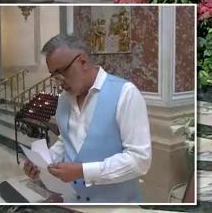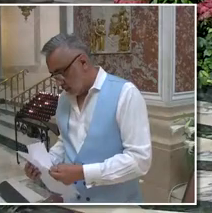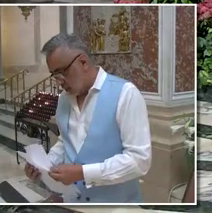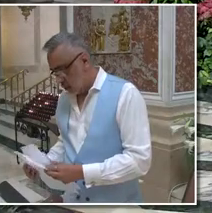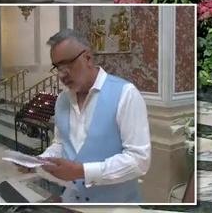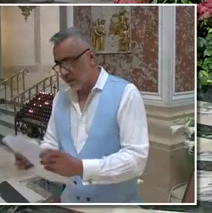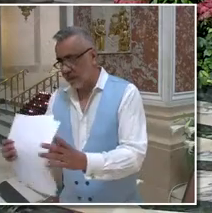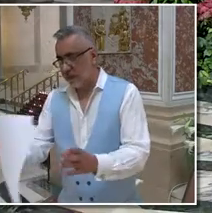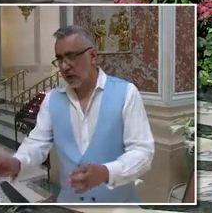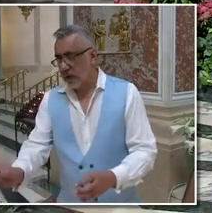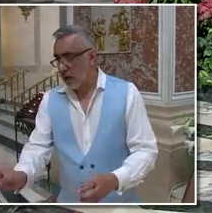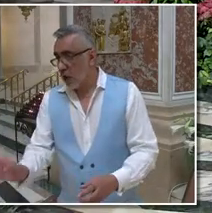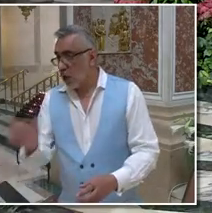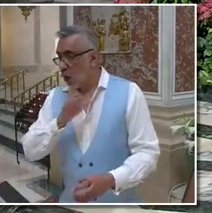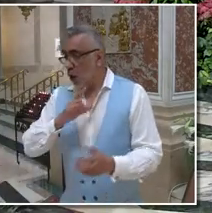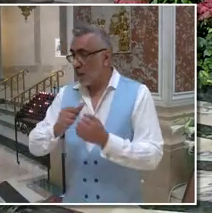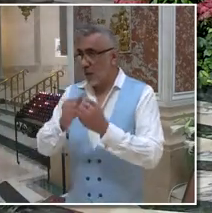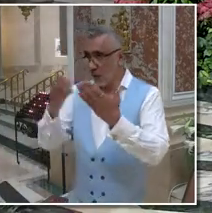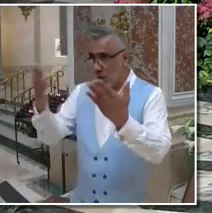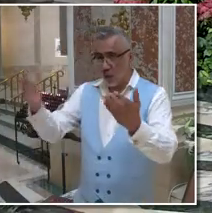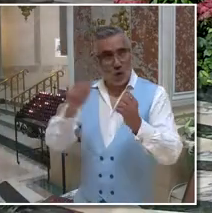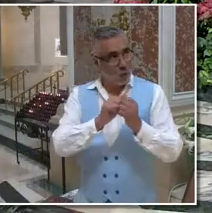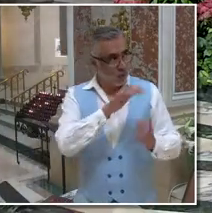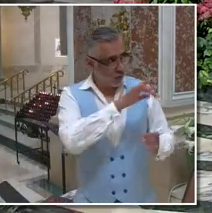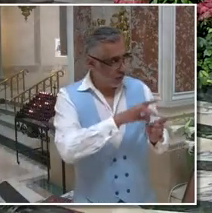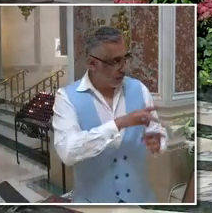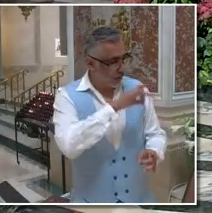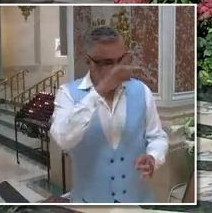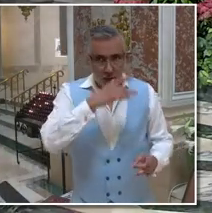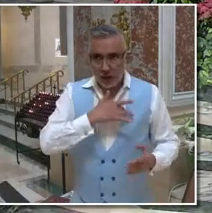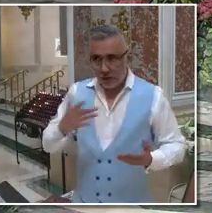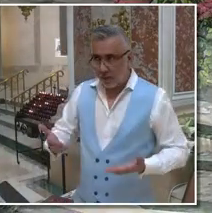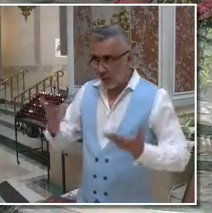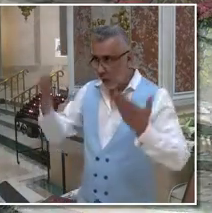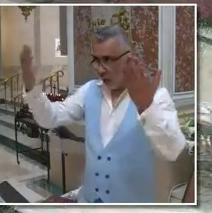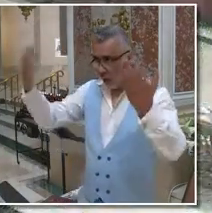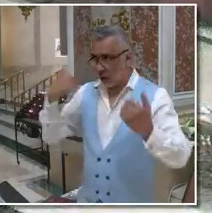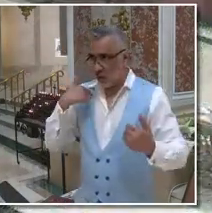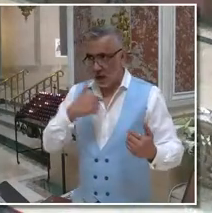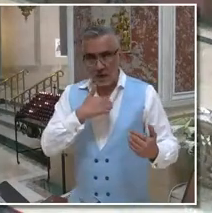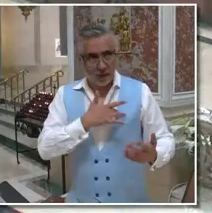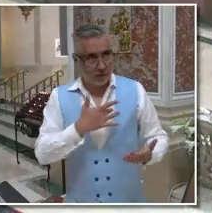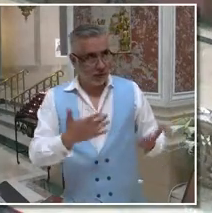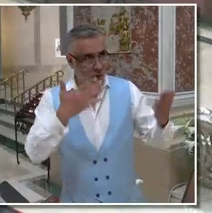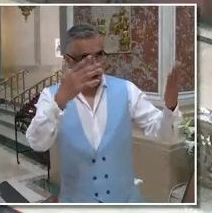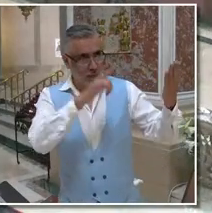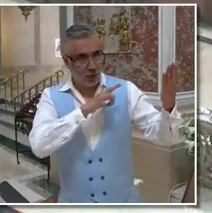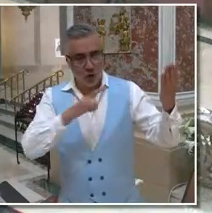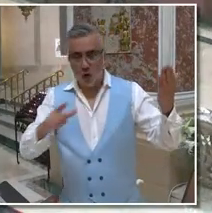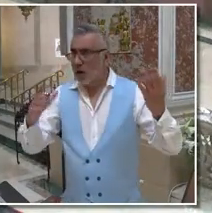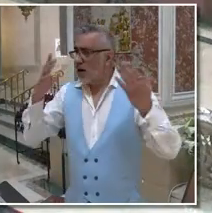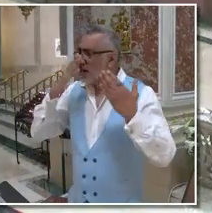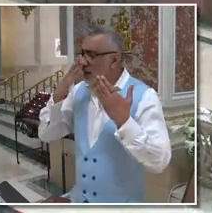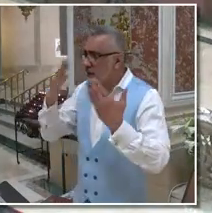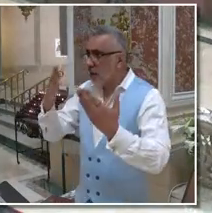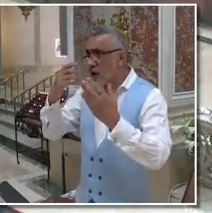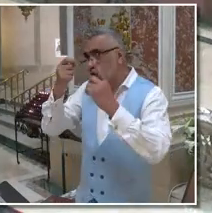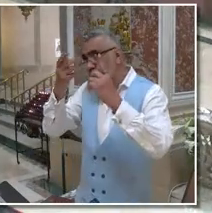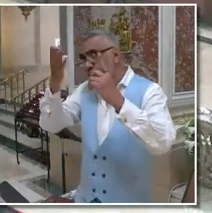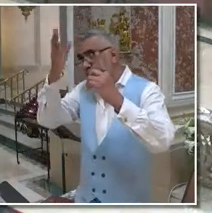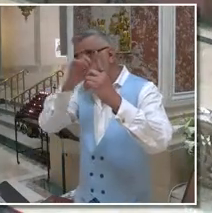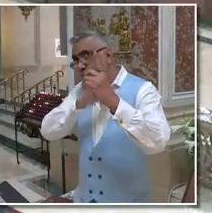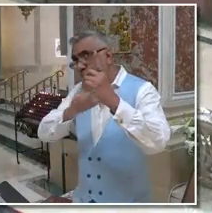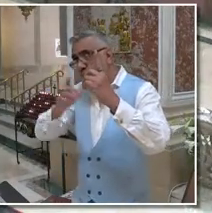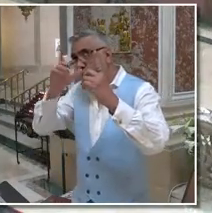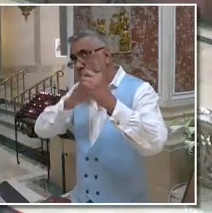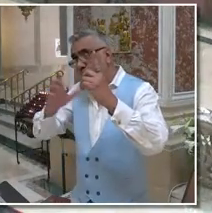Amen. The Lord be with you. And with lift up your hearts. We lift them up to the Lord. Let us give thanks to the Lord our